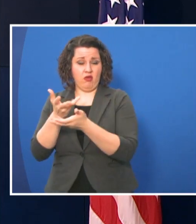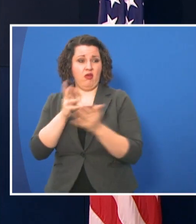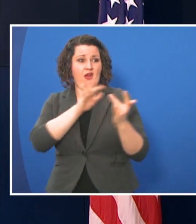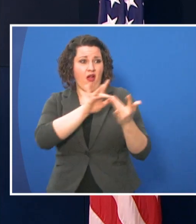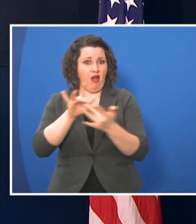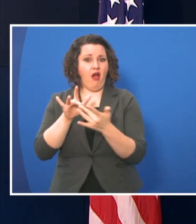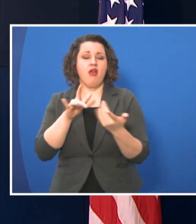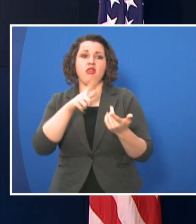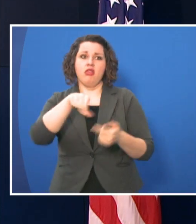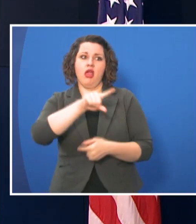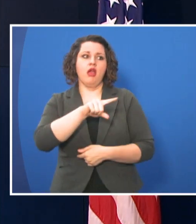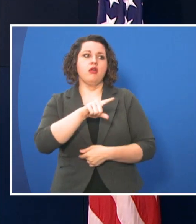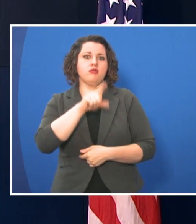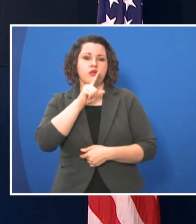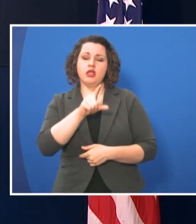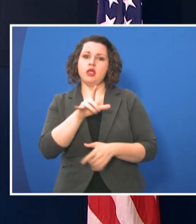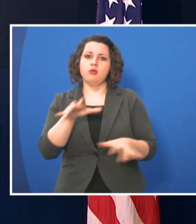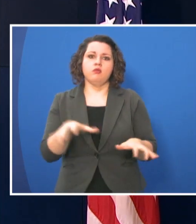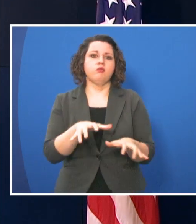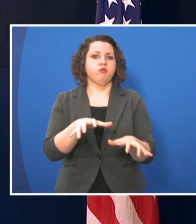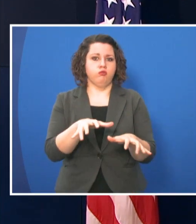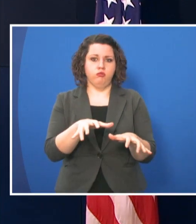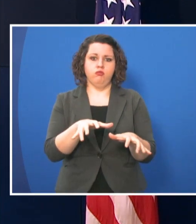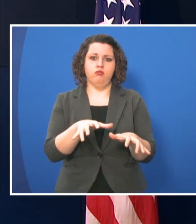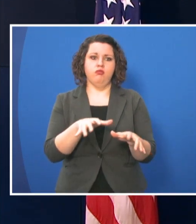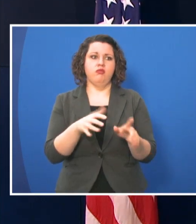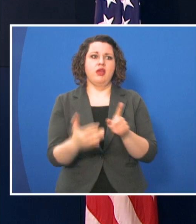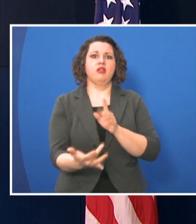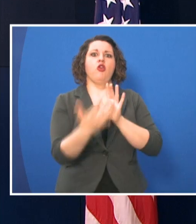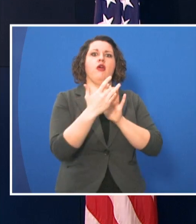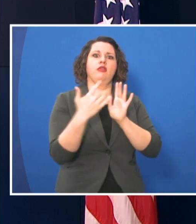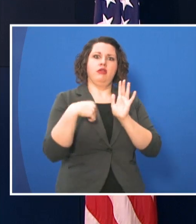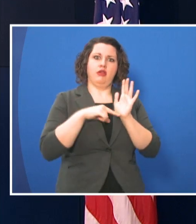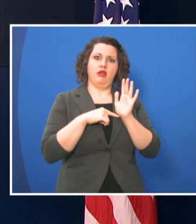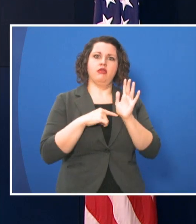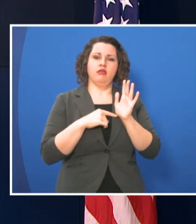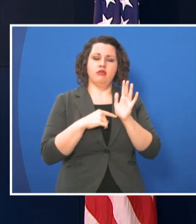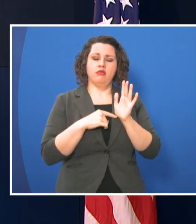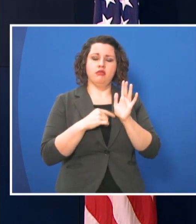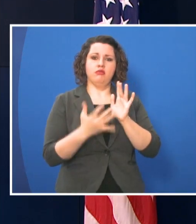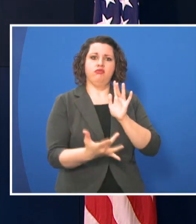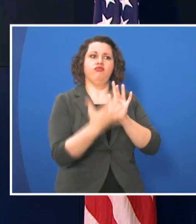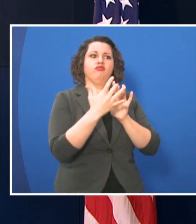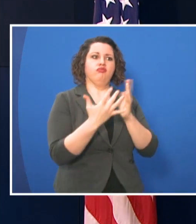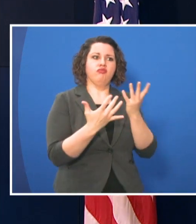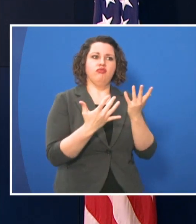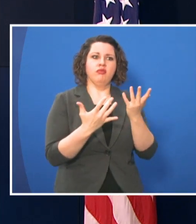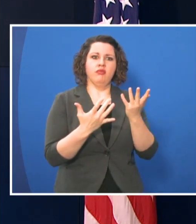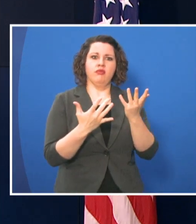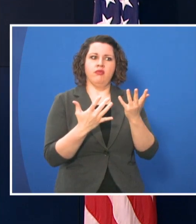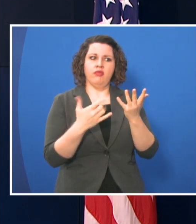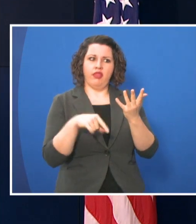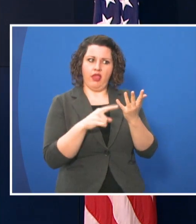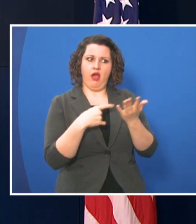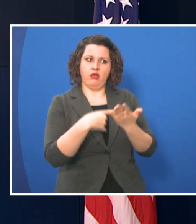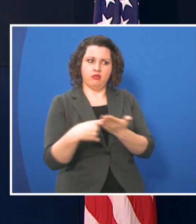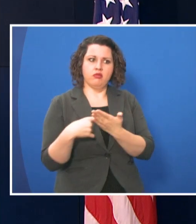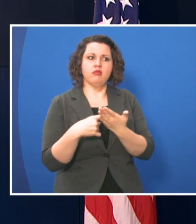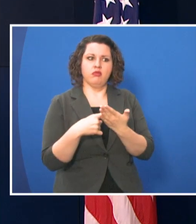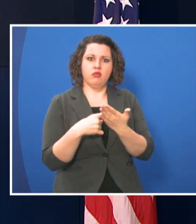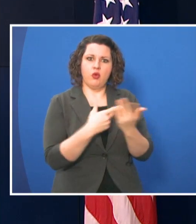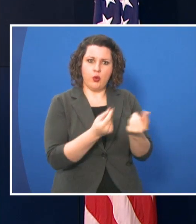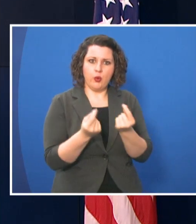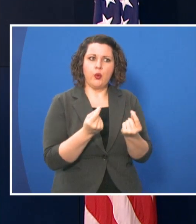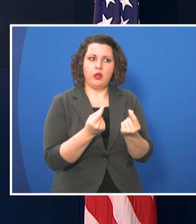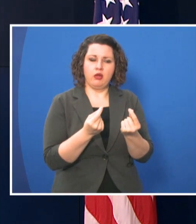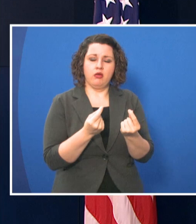is they really are being proactive and reaching out to us and talking about the good practices that they're putting in place so that